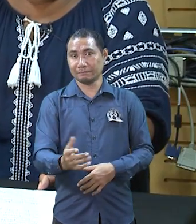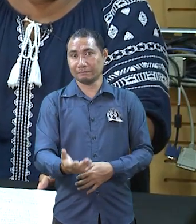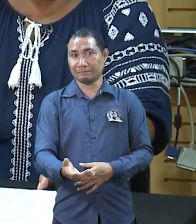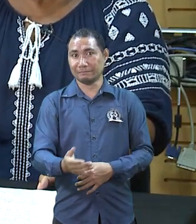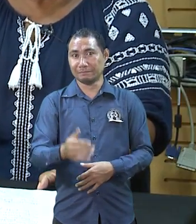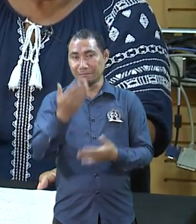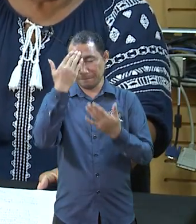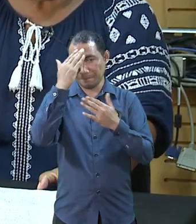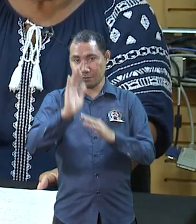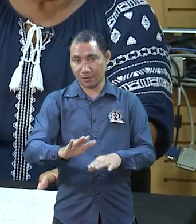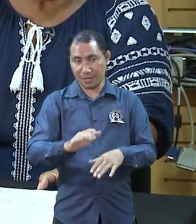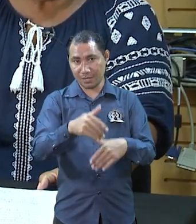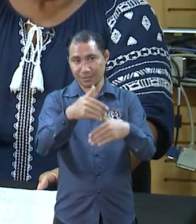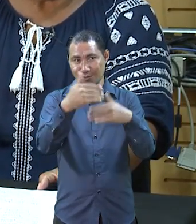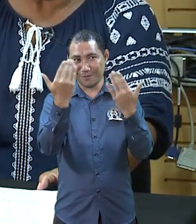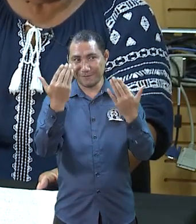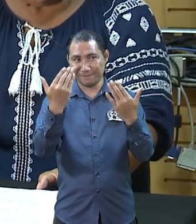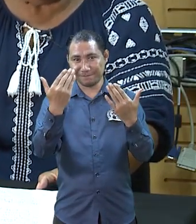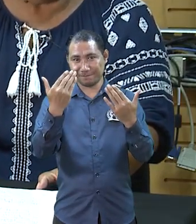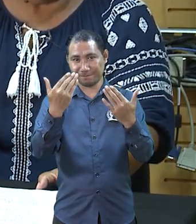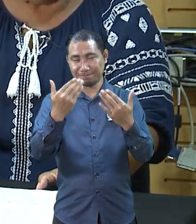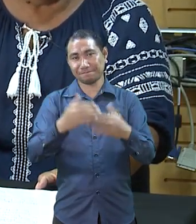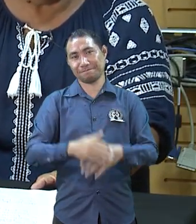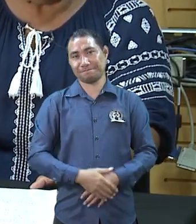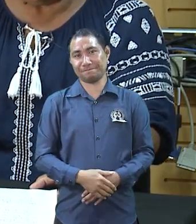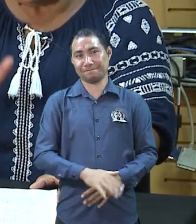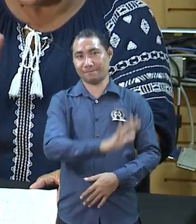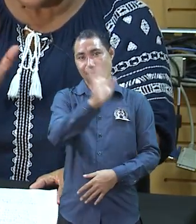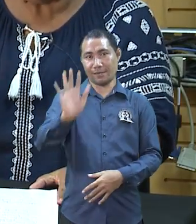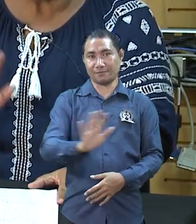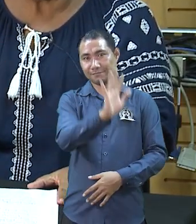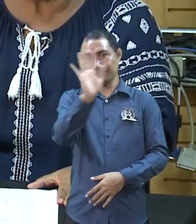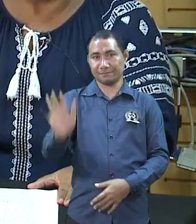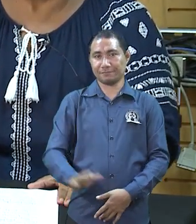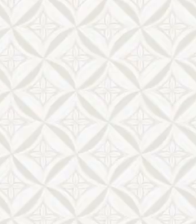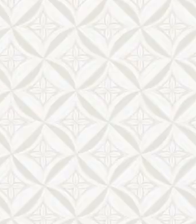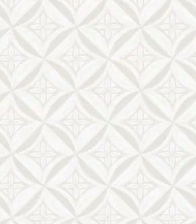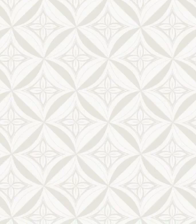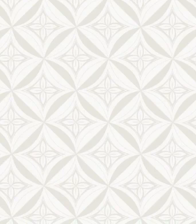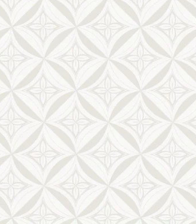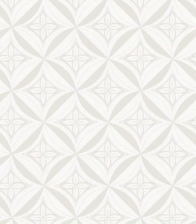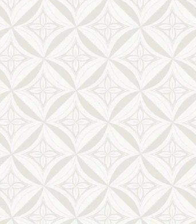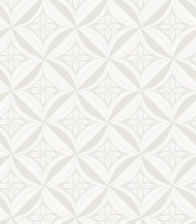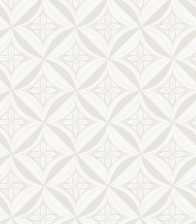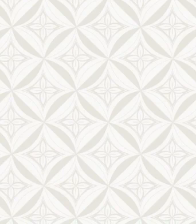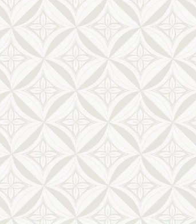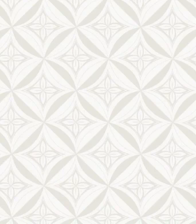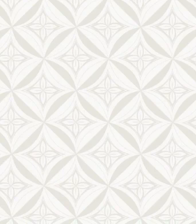Manuia leaso and stay safe. So far, so good.